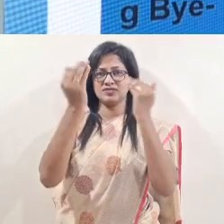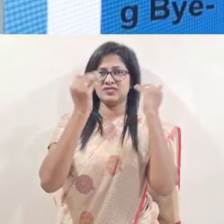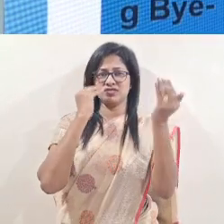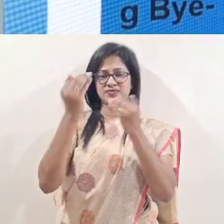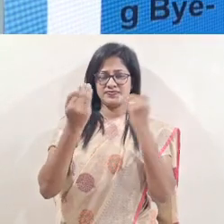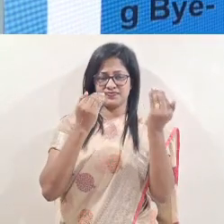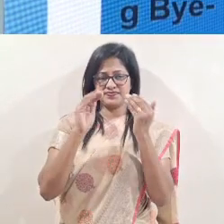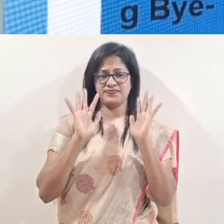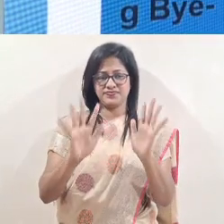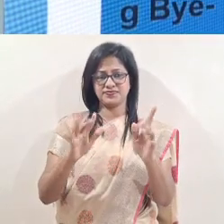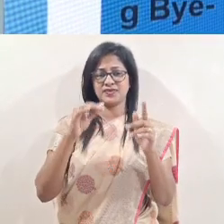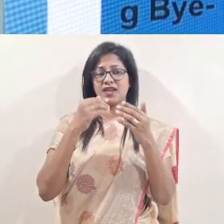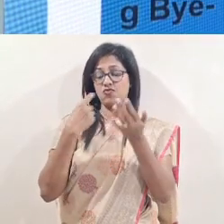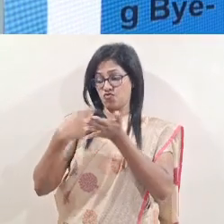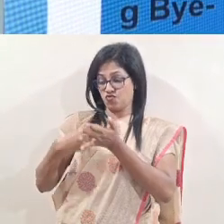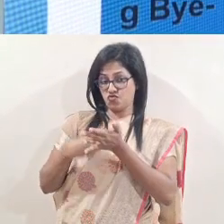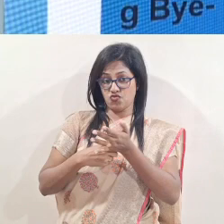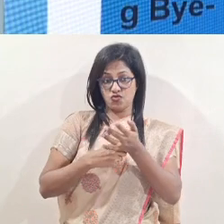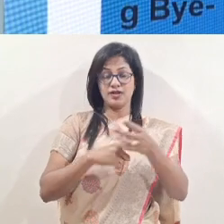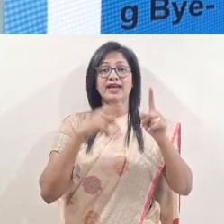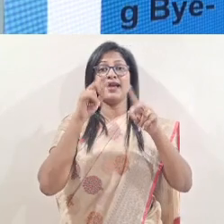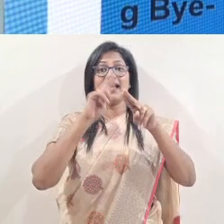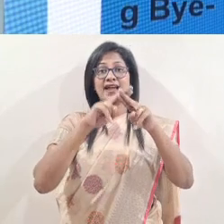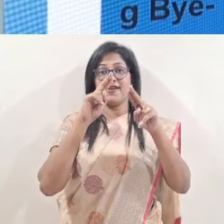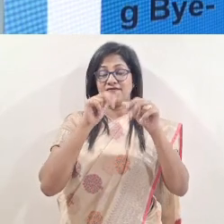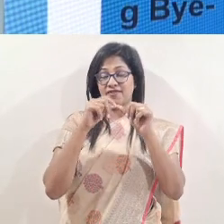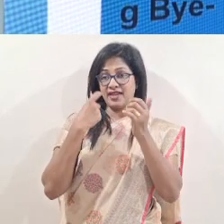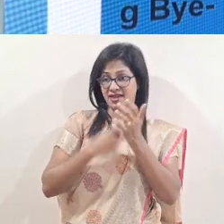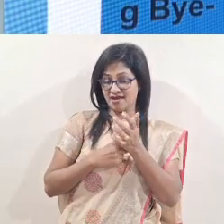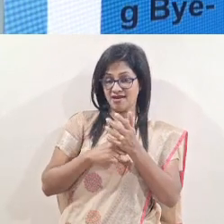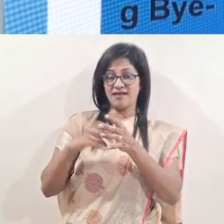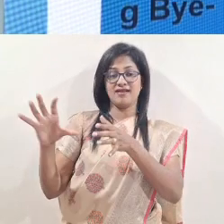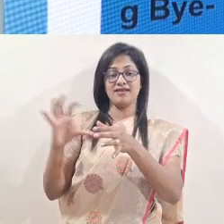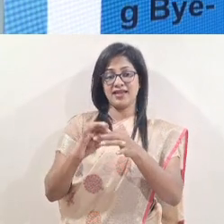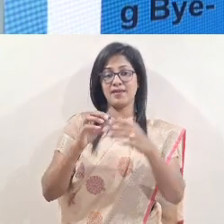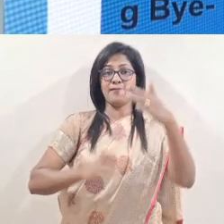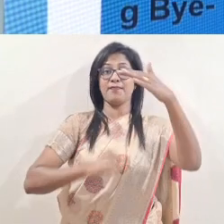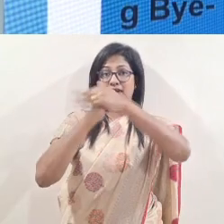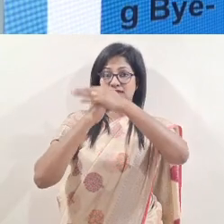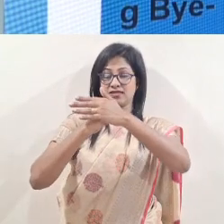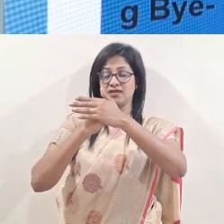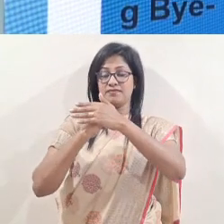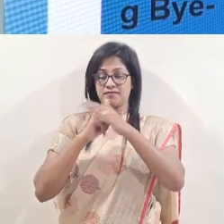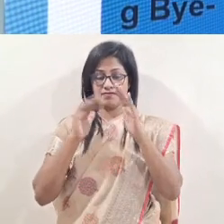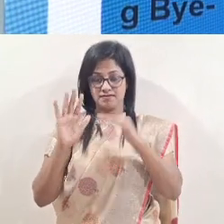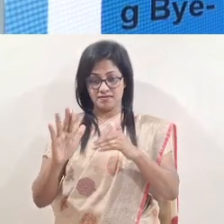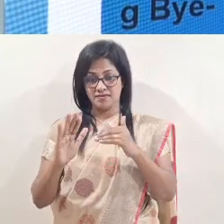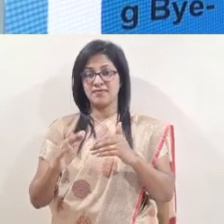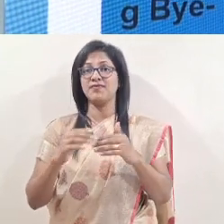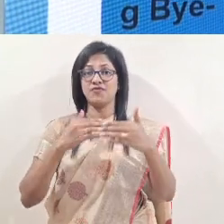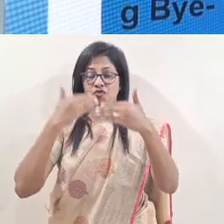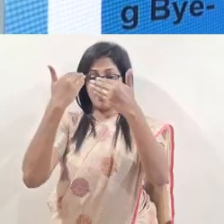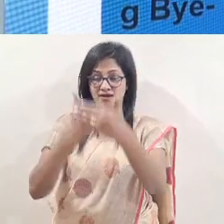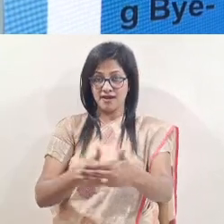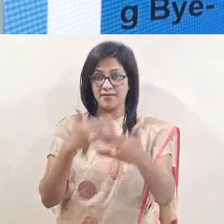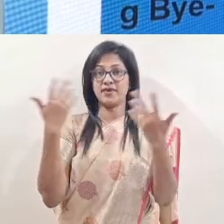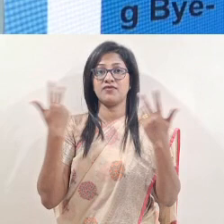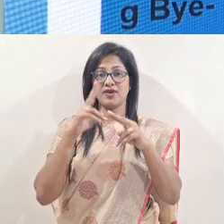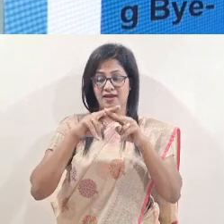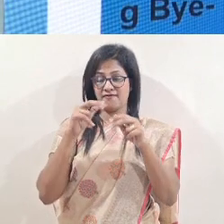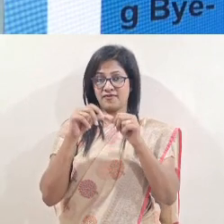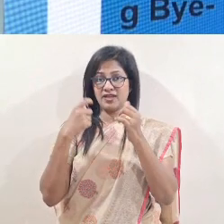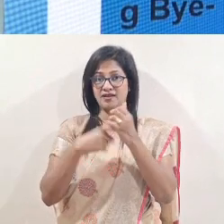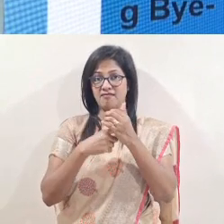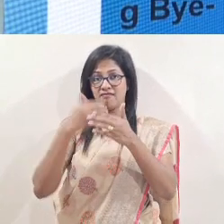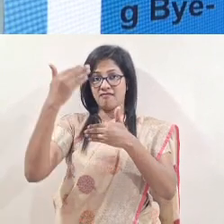existing bylaws, what is the FAR as per the bylaws, maximum FAR, and to what extent of FAR can be allowed